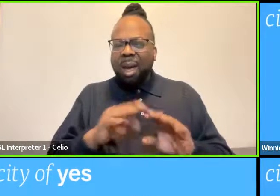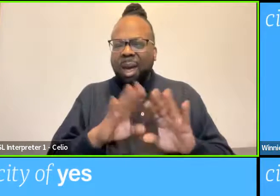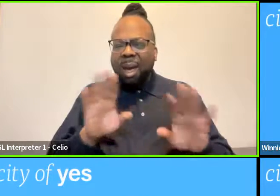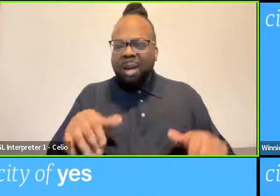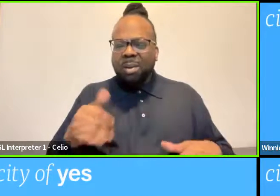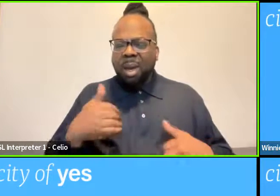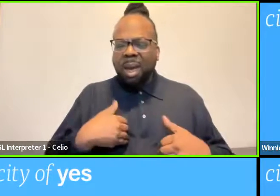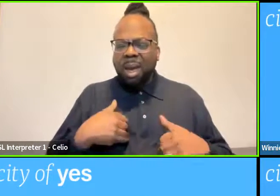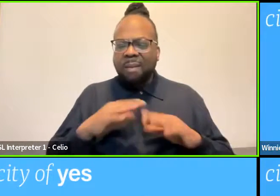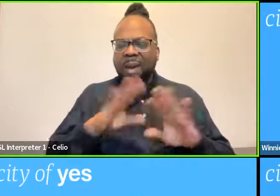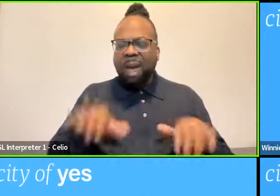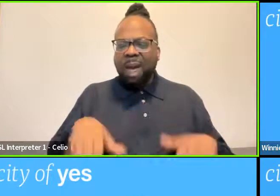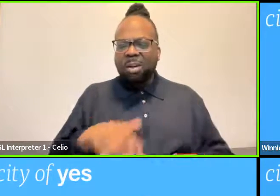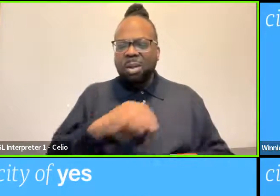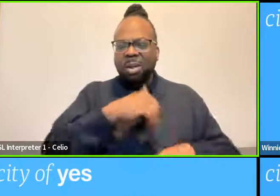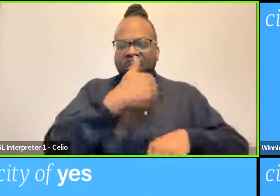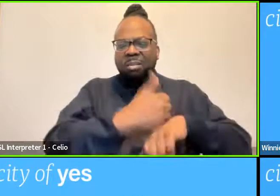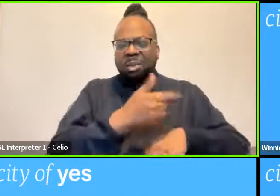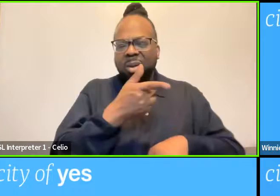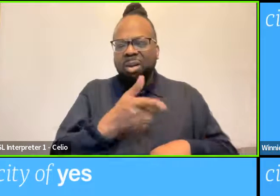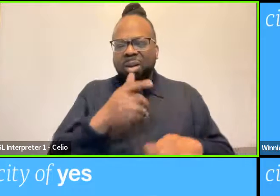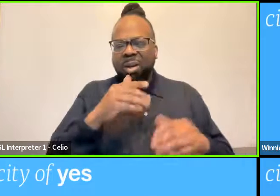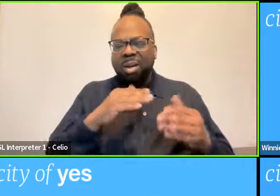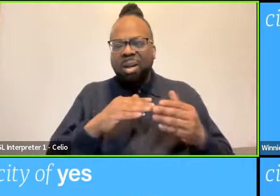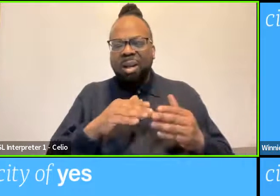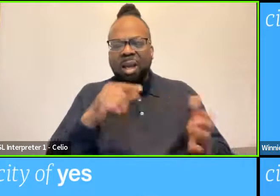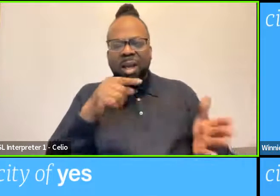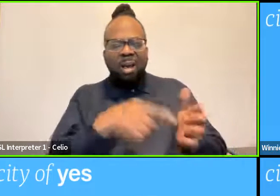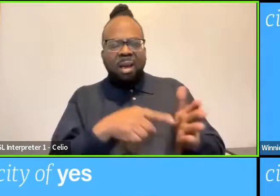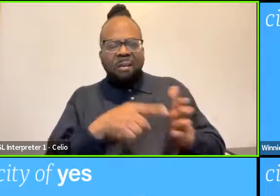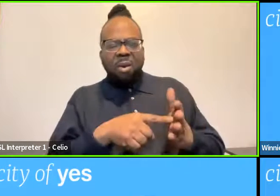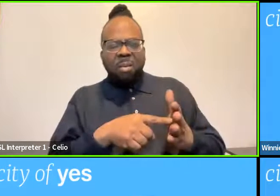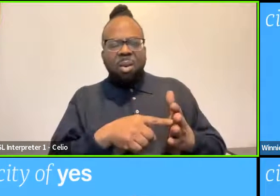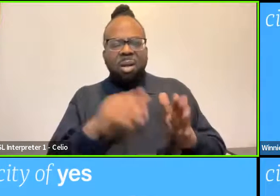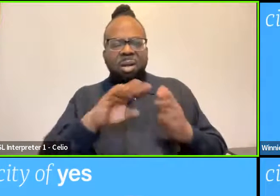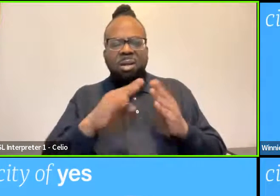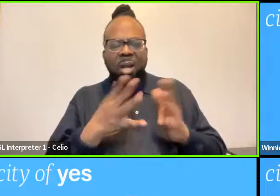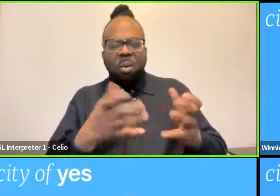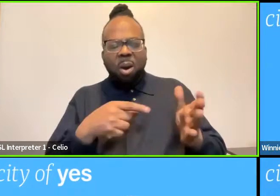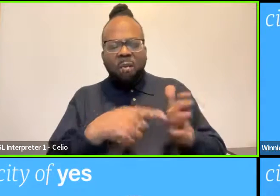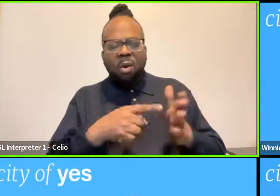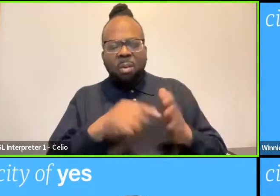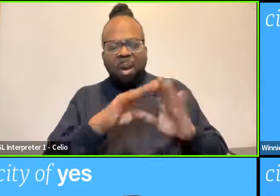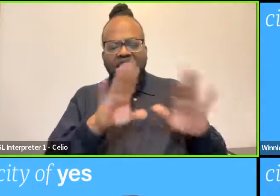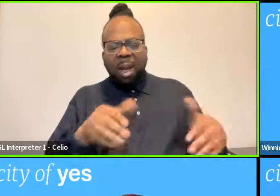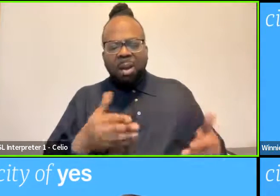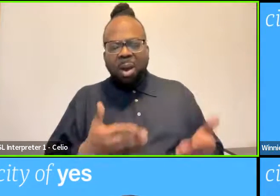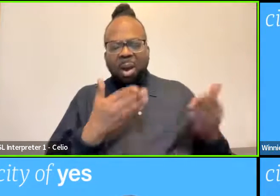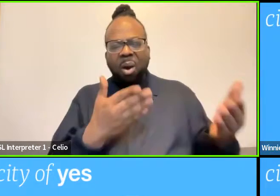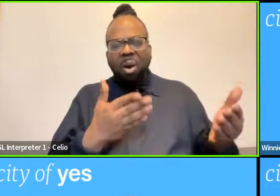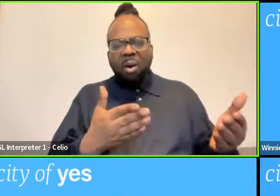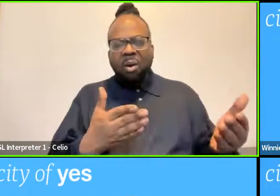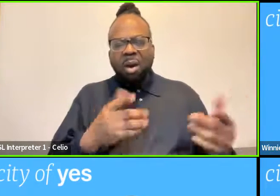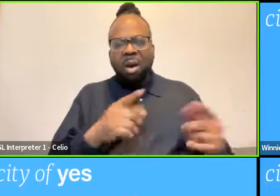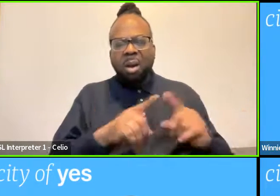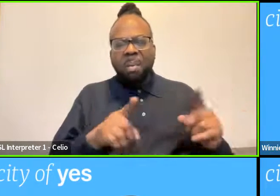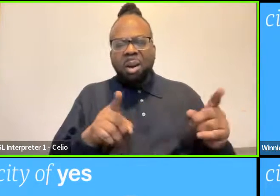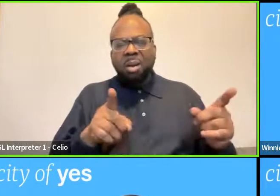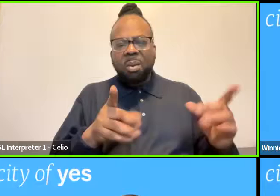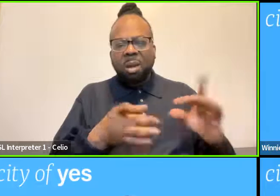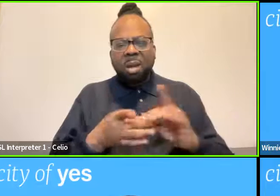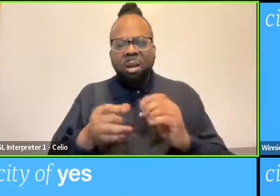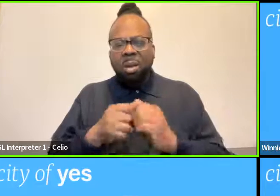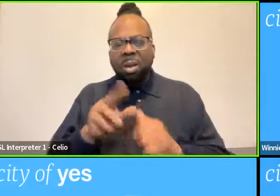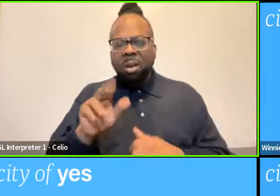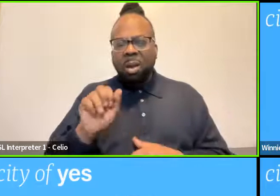lot and the city were working with an affordable housing developer and wanted to do 100% affordable, what they could do with UAP. And we've been speaking